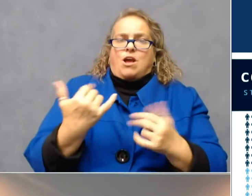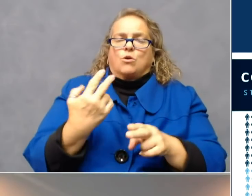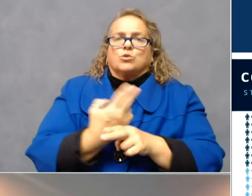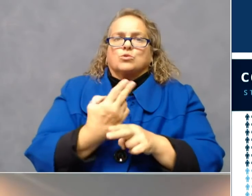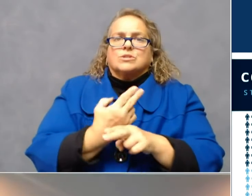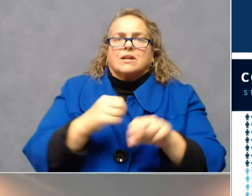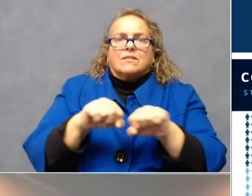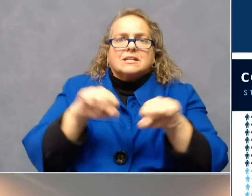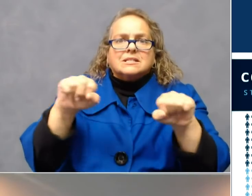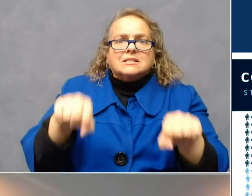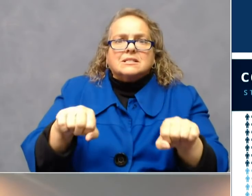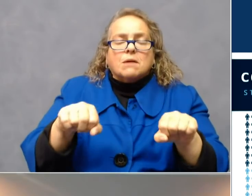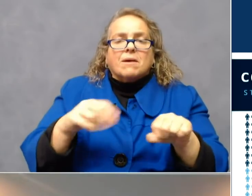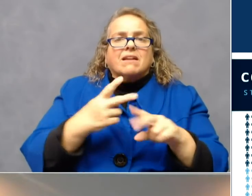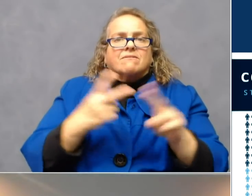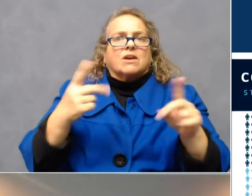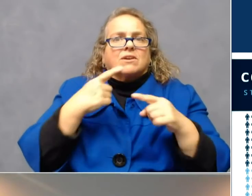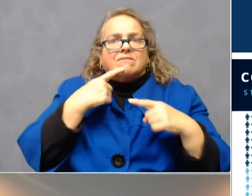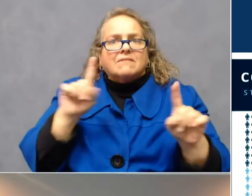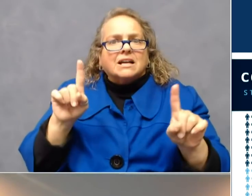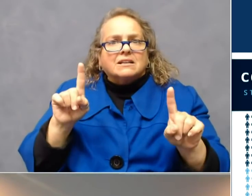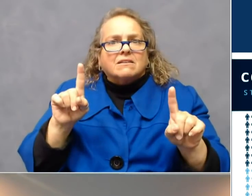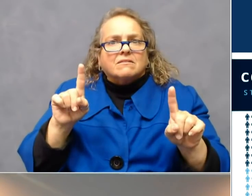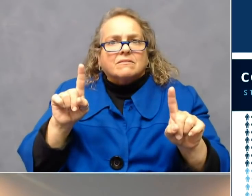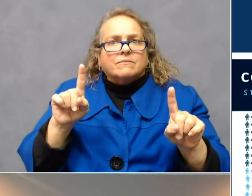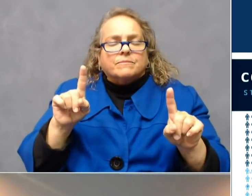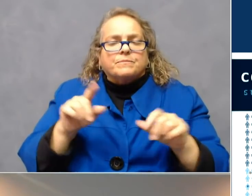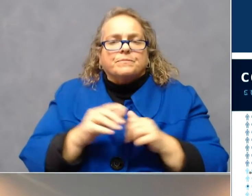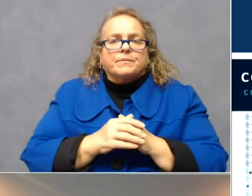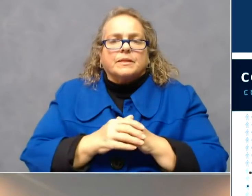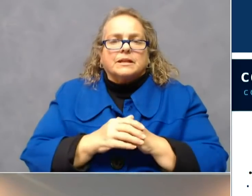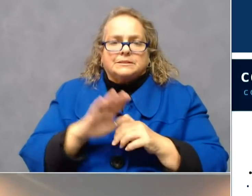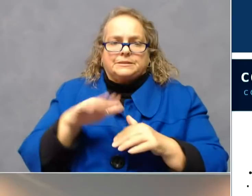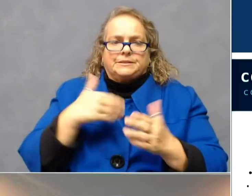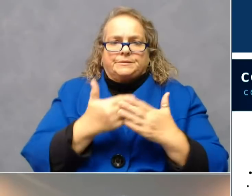is effective. If we could go to the next slide.